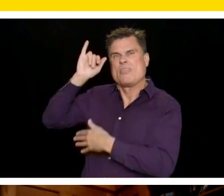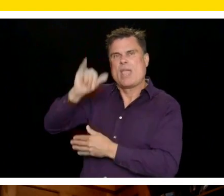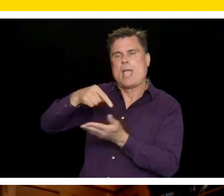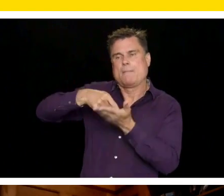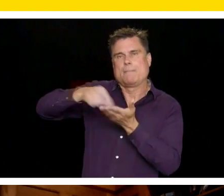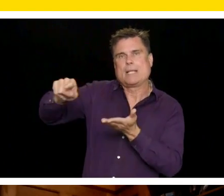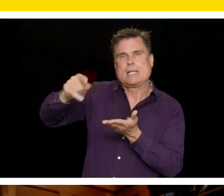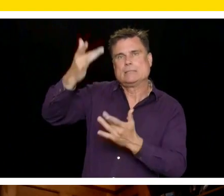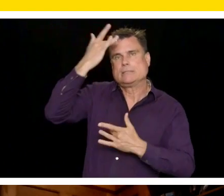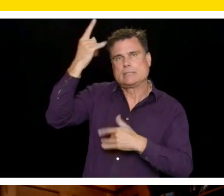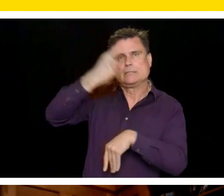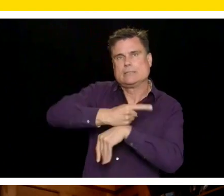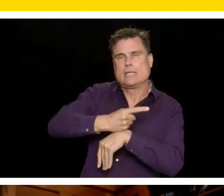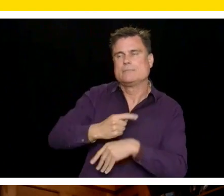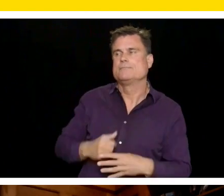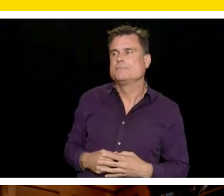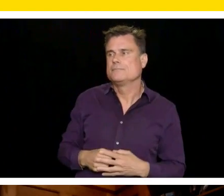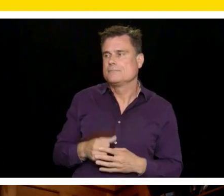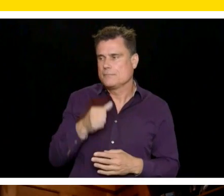landlord for commercial